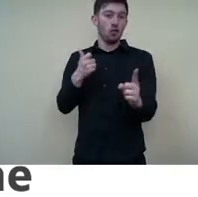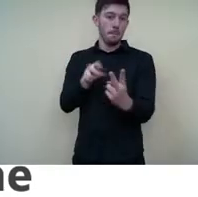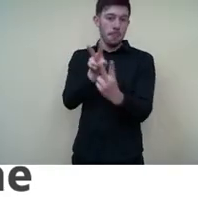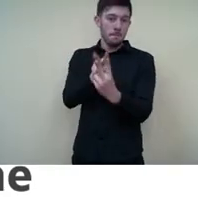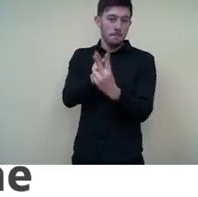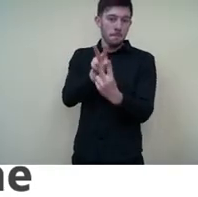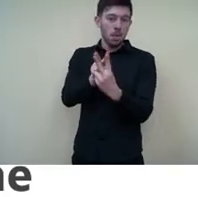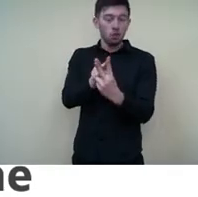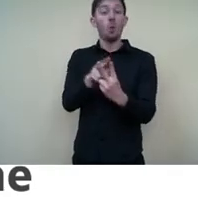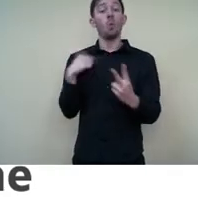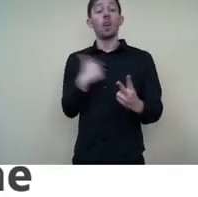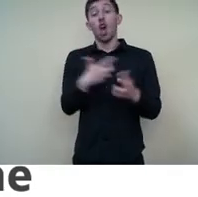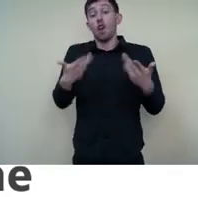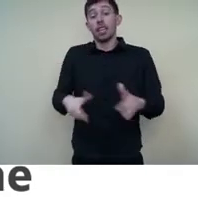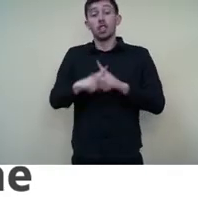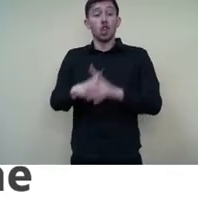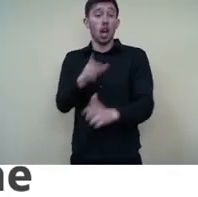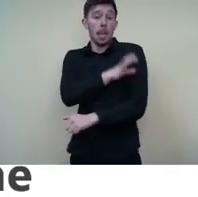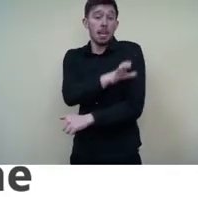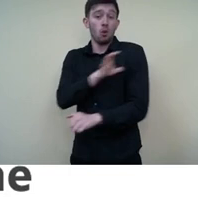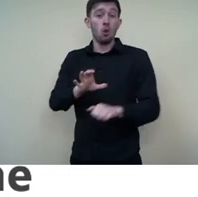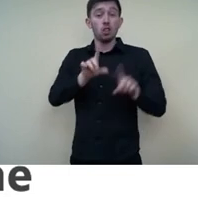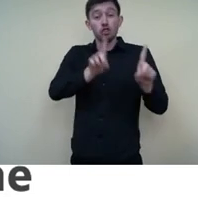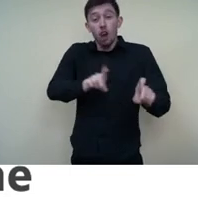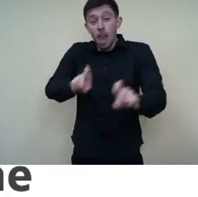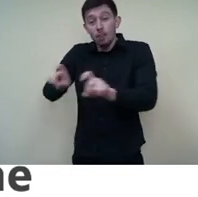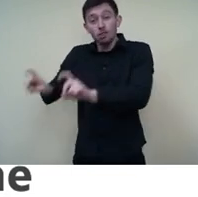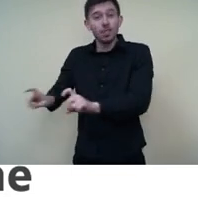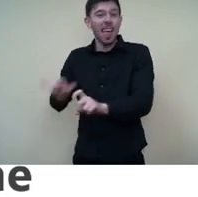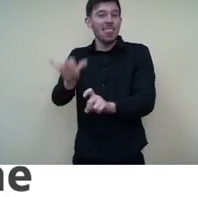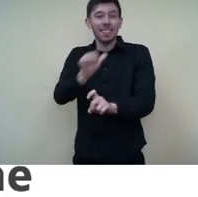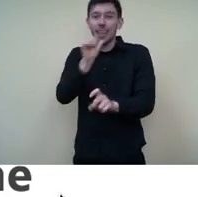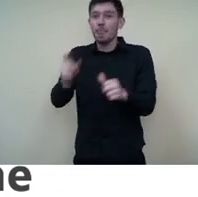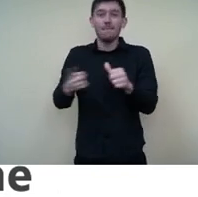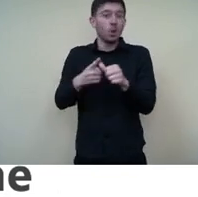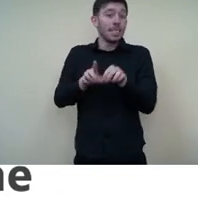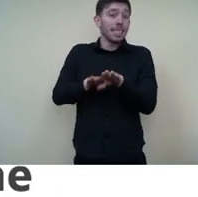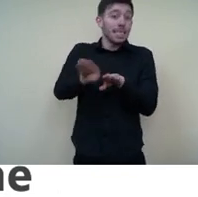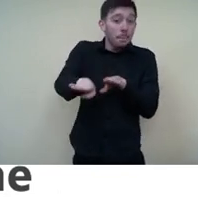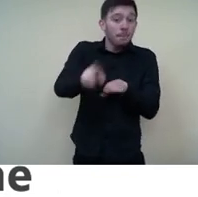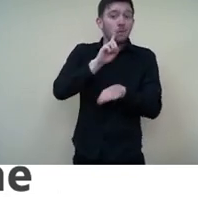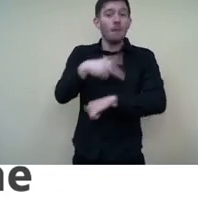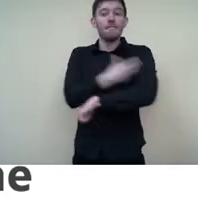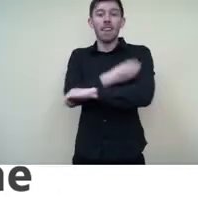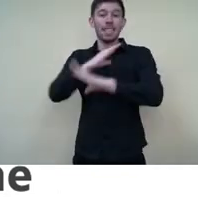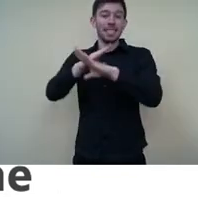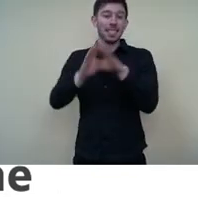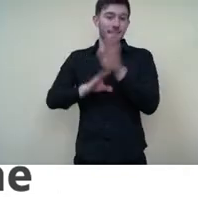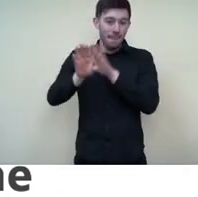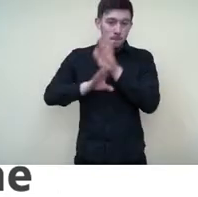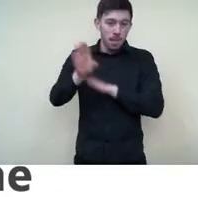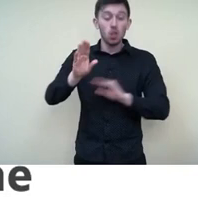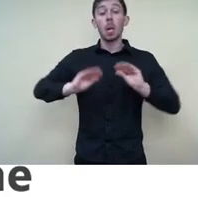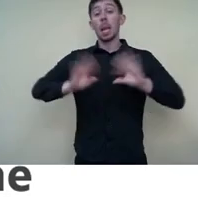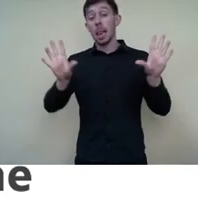we're getting into the clinical trials, and as I'll go into later, these aren't even the first steps of vaccine development. And so we are